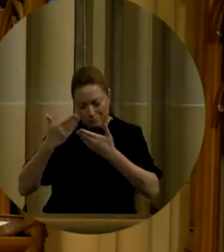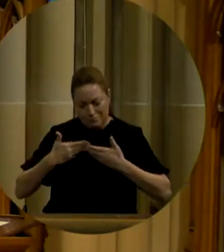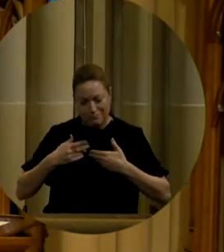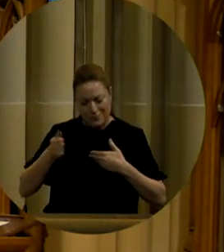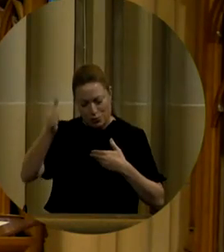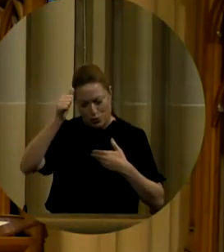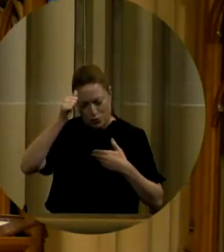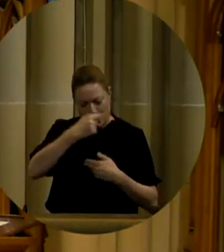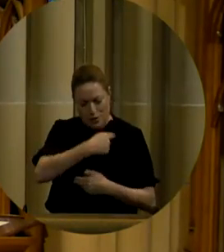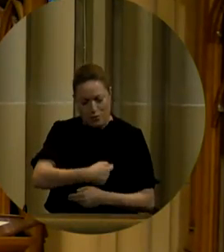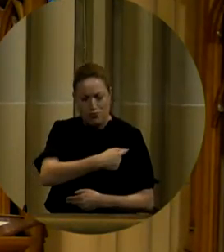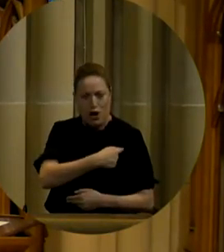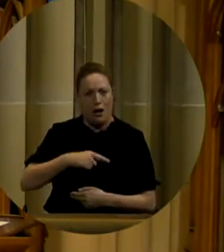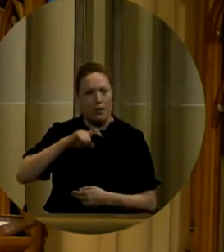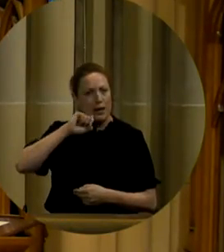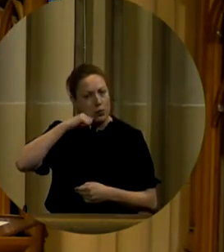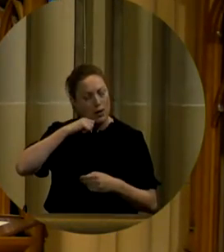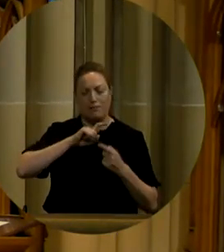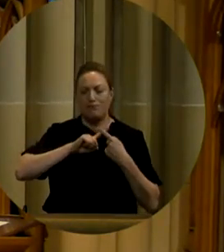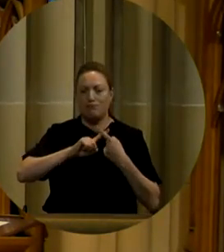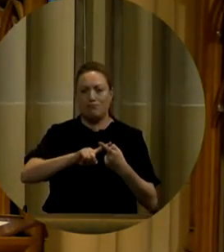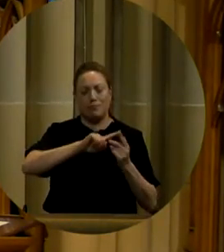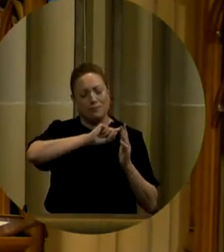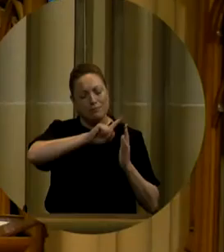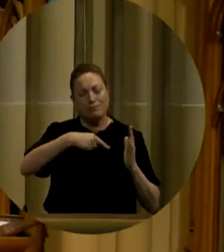for all eternity.